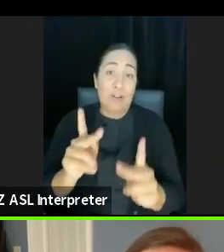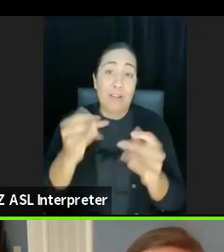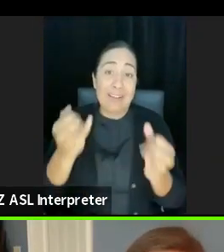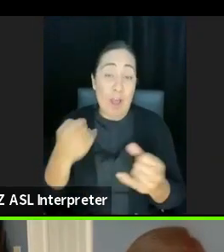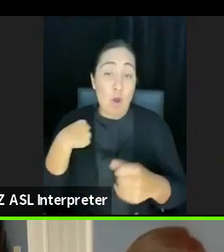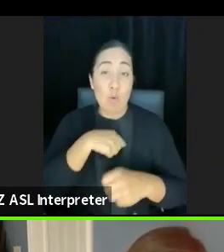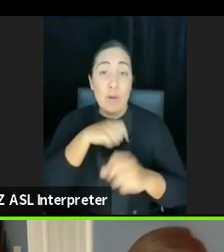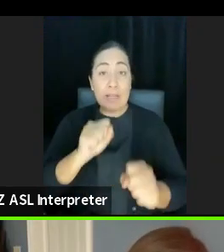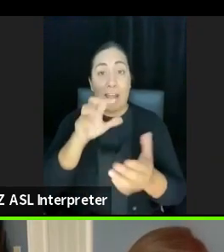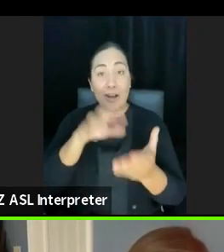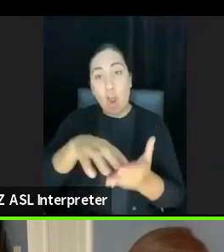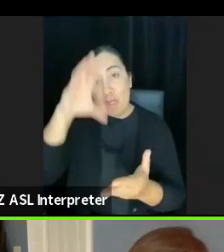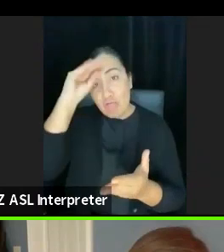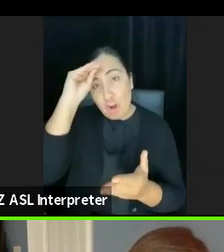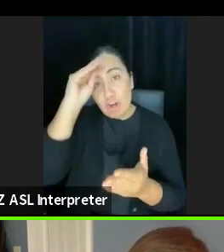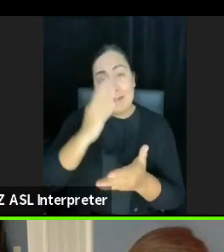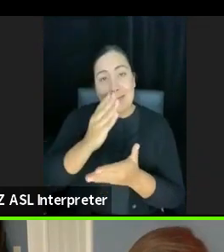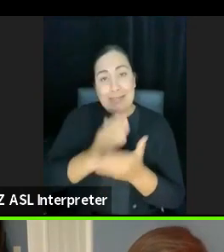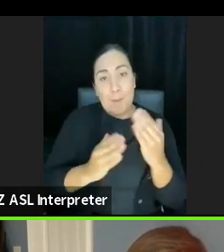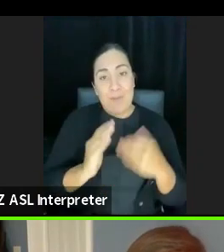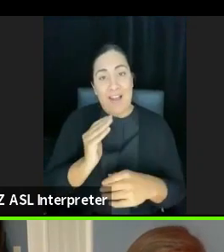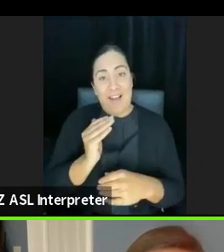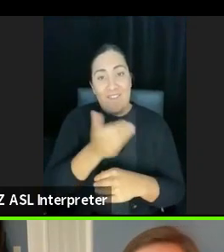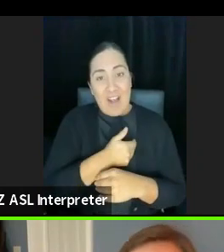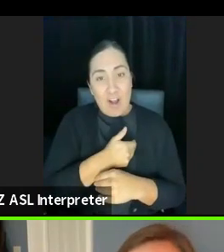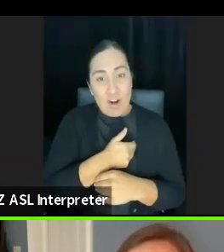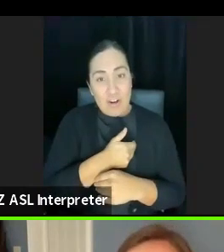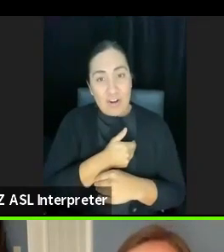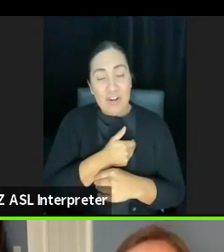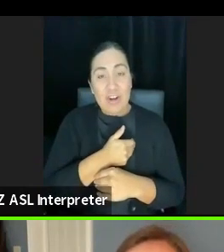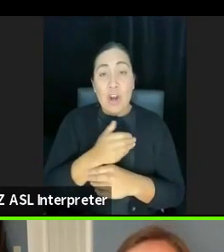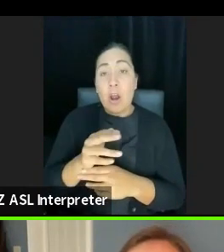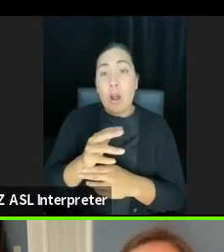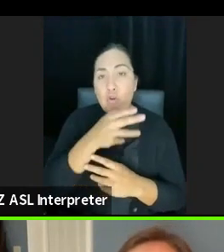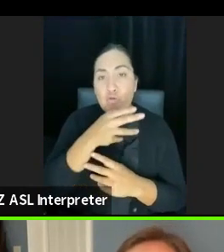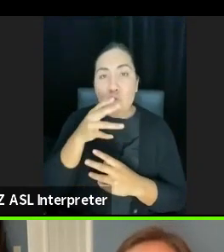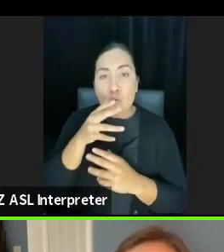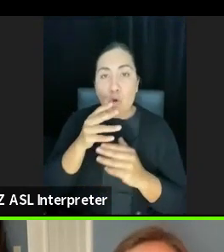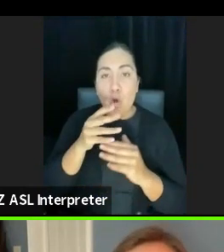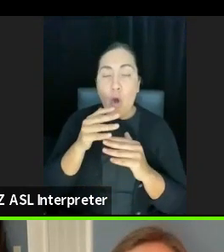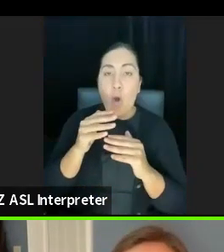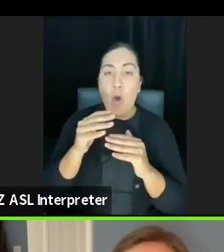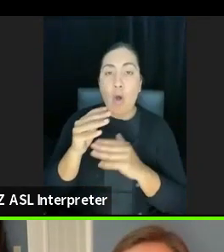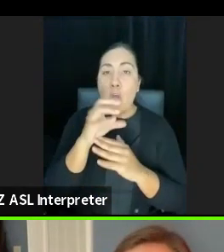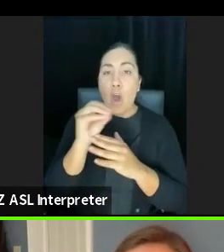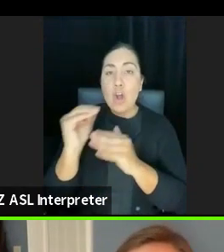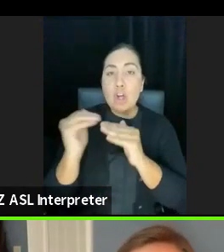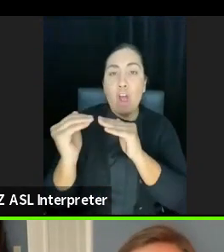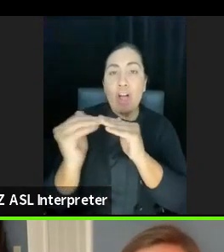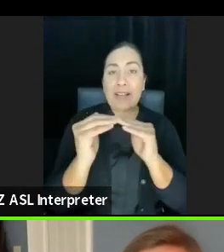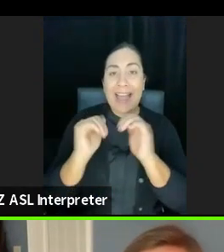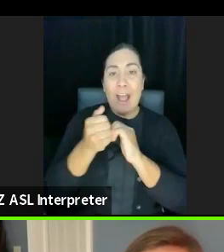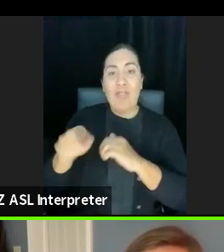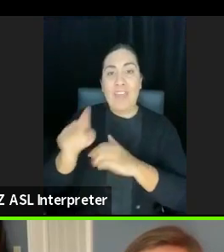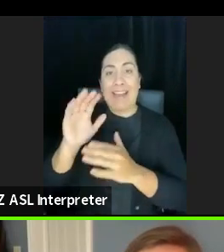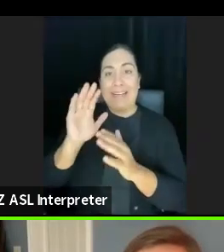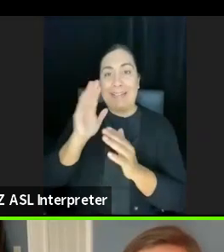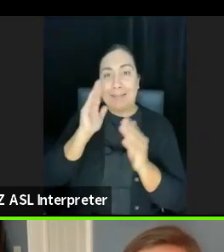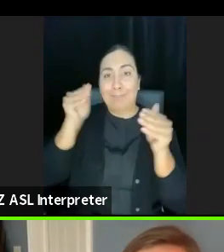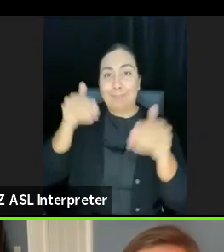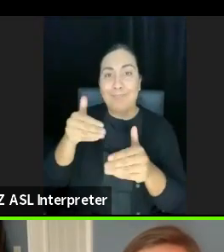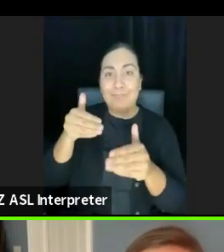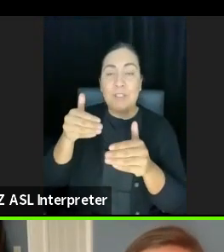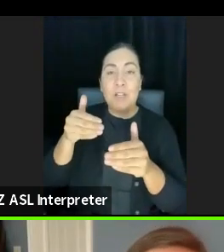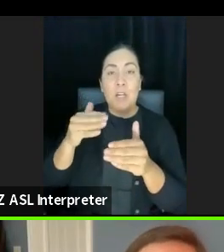from some of our rural colleagues about the way in which they center vulnerable community members all of the time.